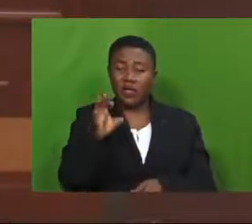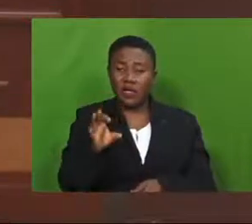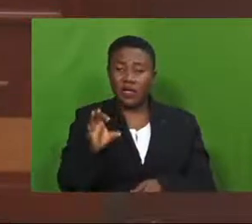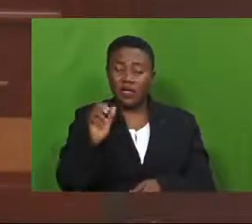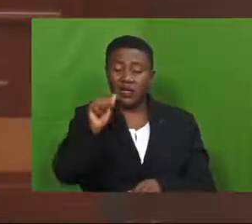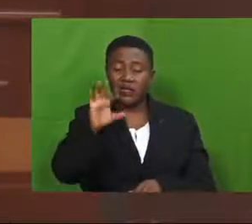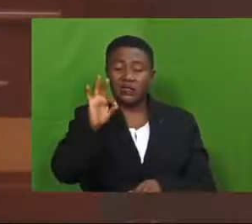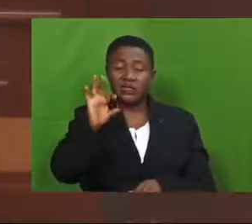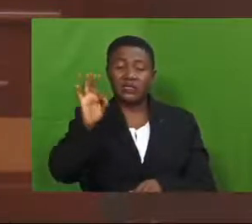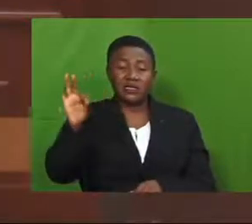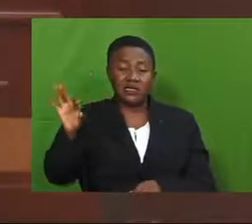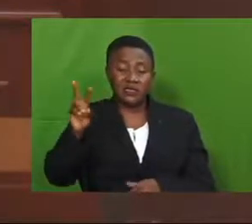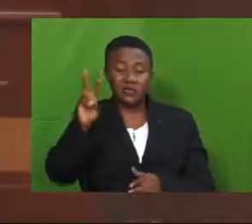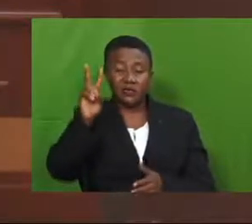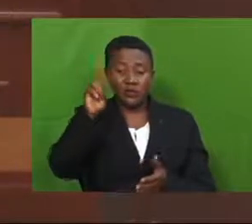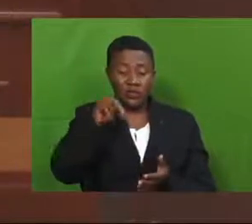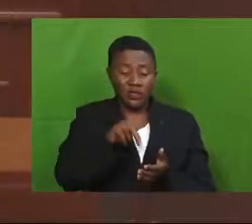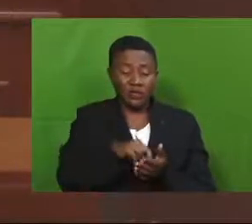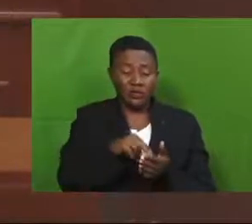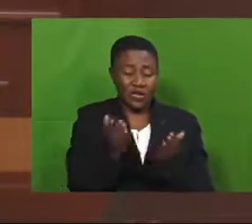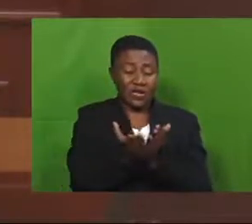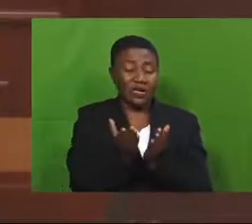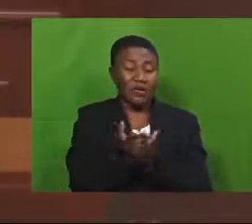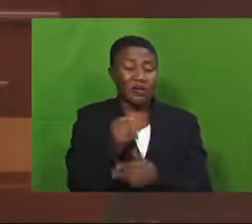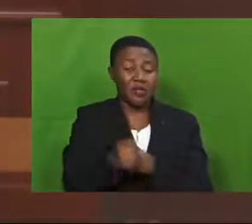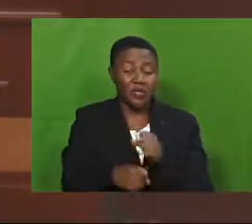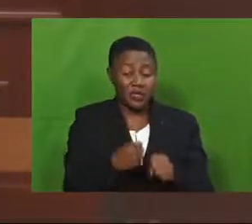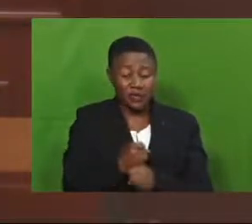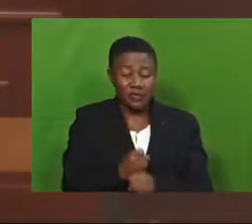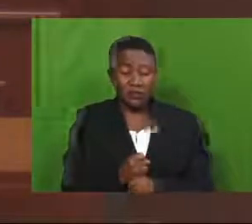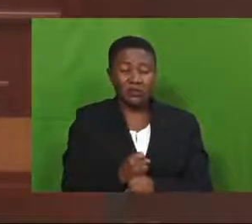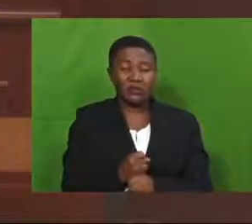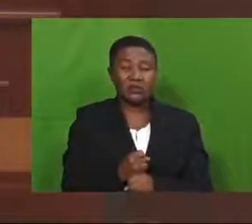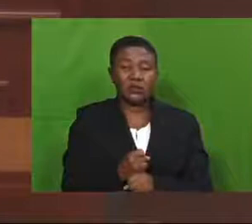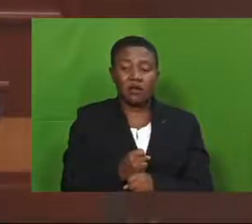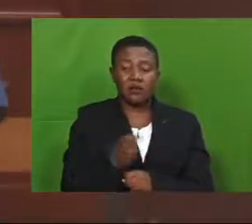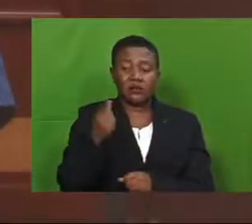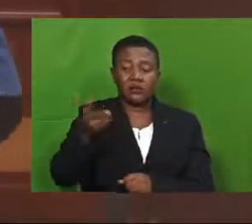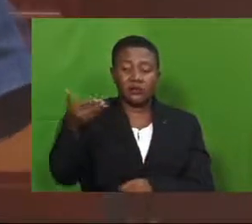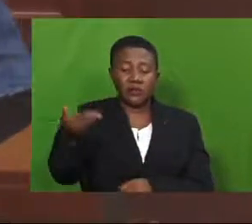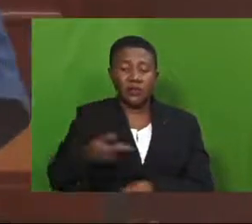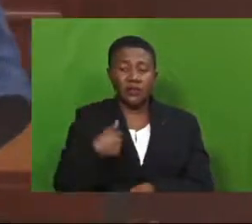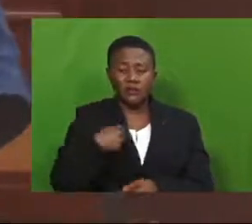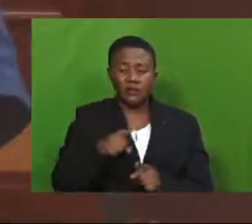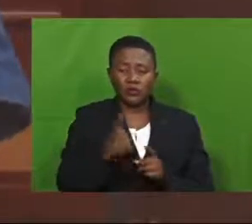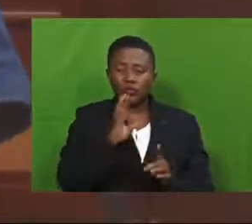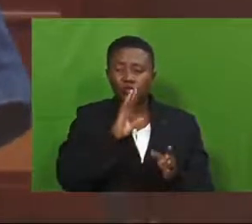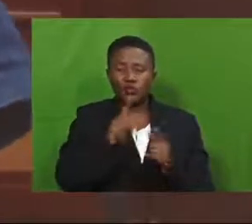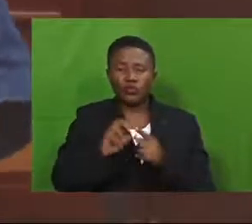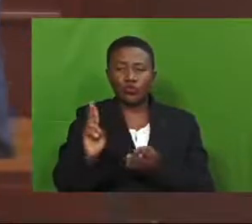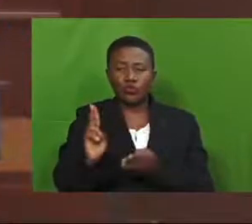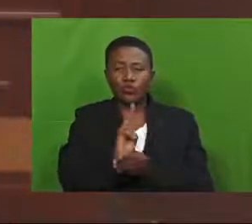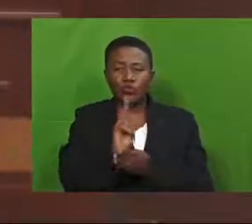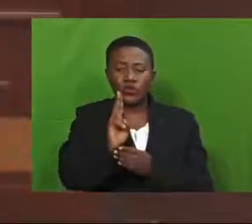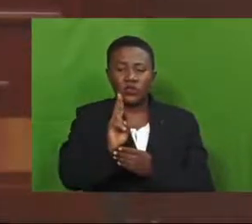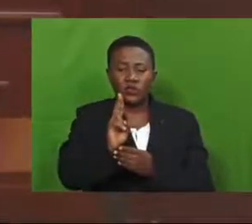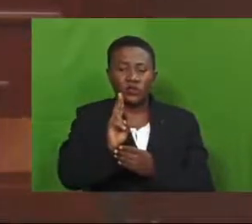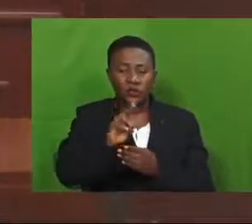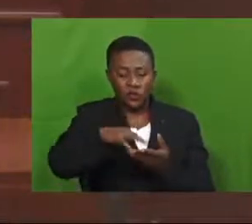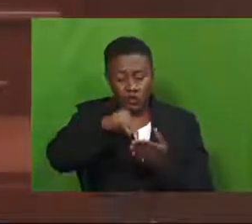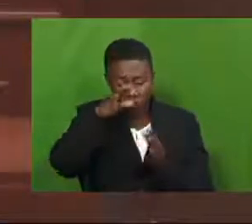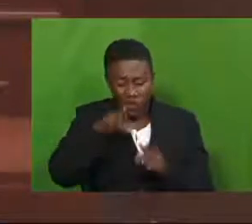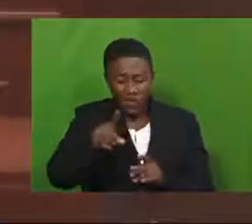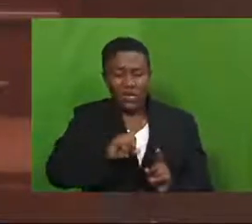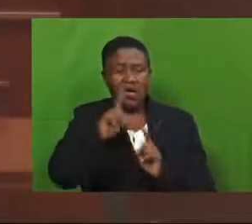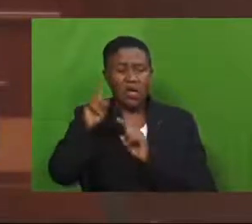1999-2000 academic year. And he used to be invited to come and address the northern students of University of Ghana. It